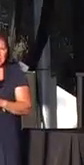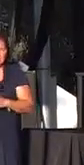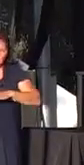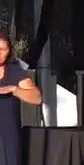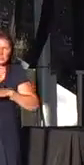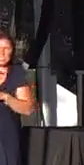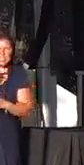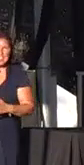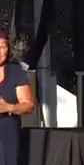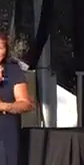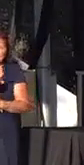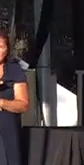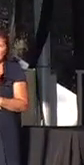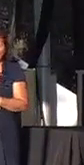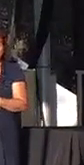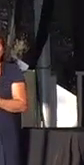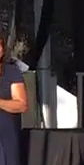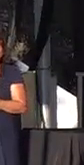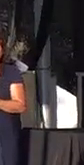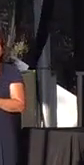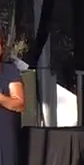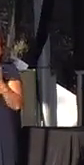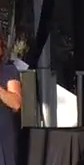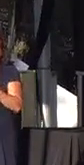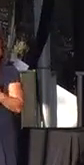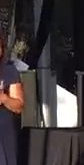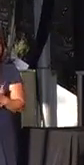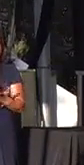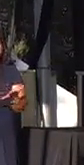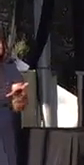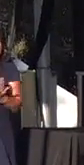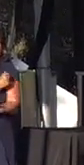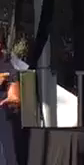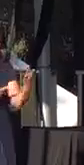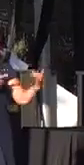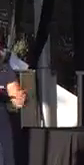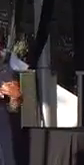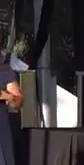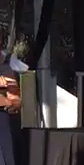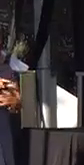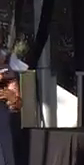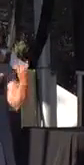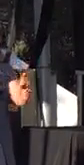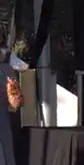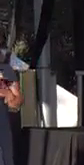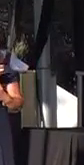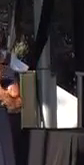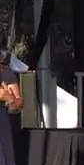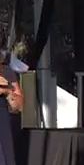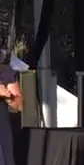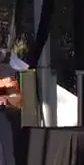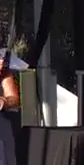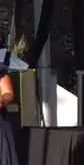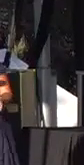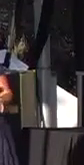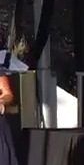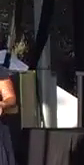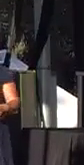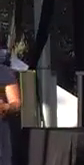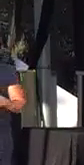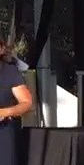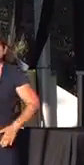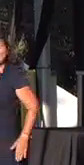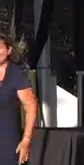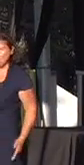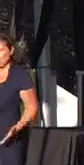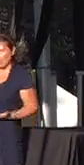that the LGBT community deserved what happened to them in that club that night. But that's not the truth that I